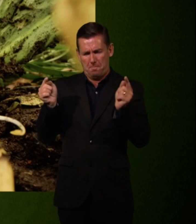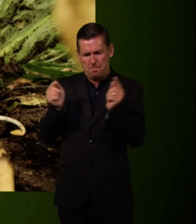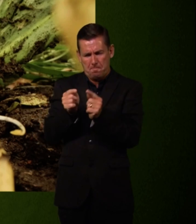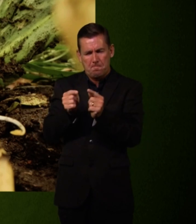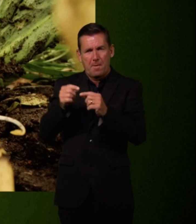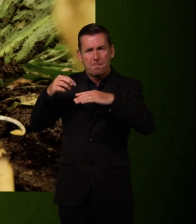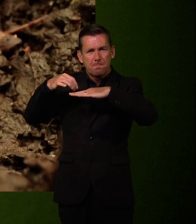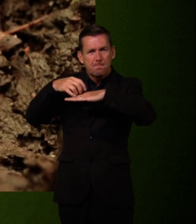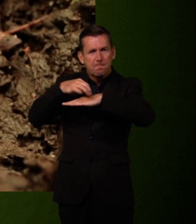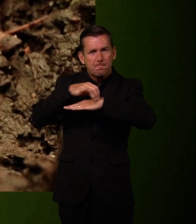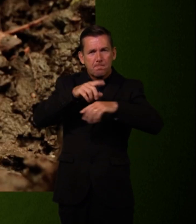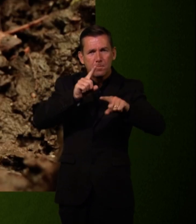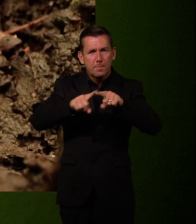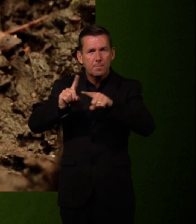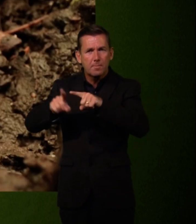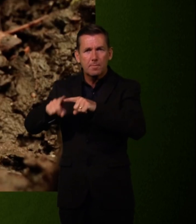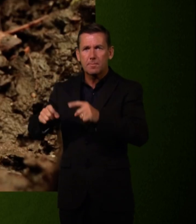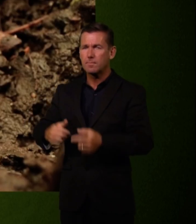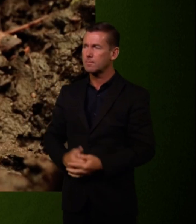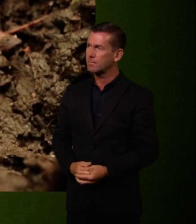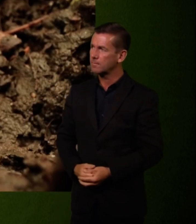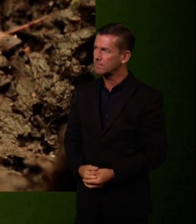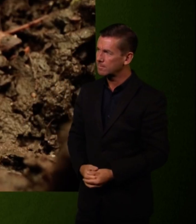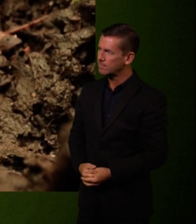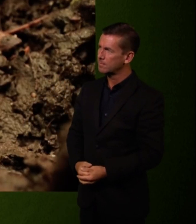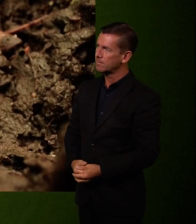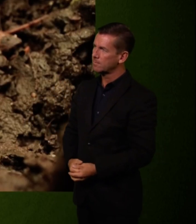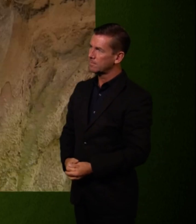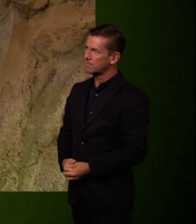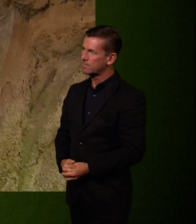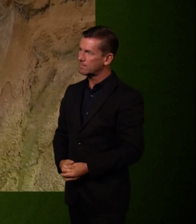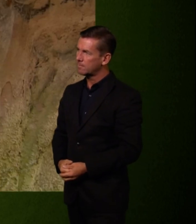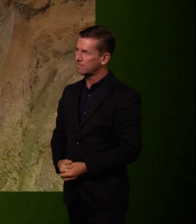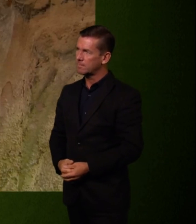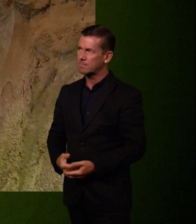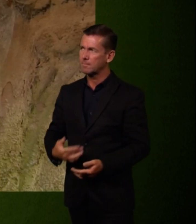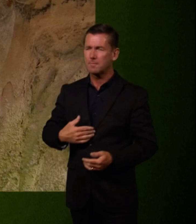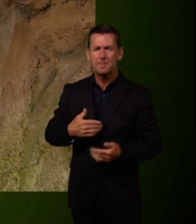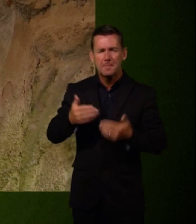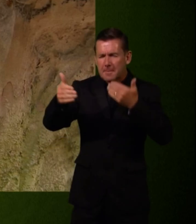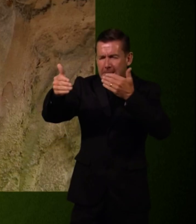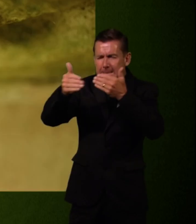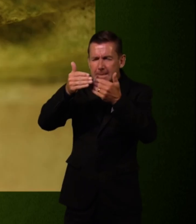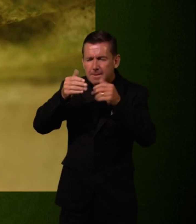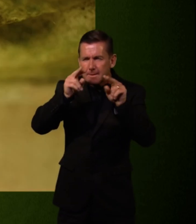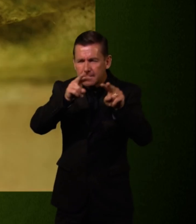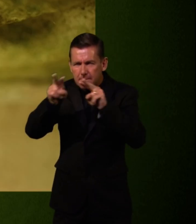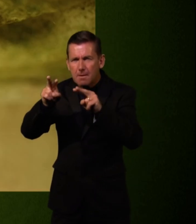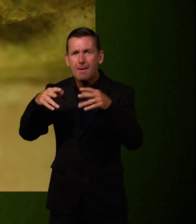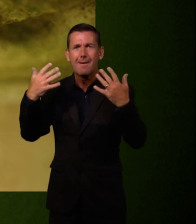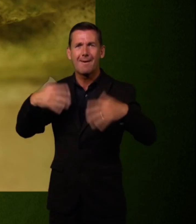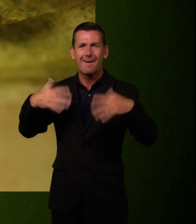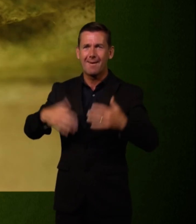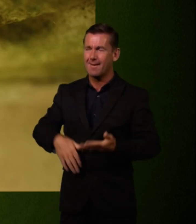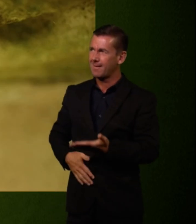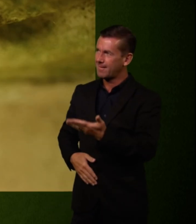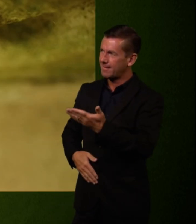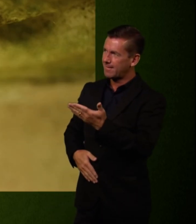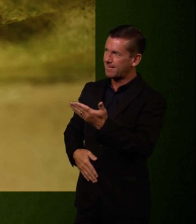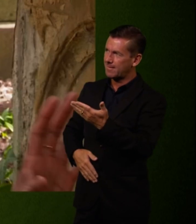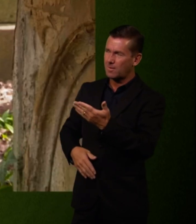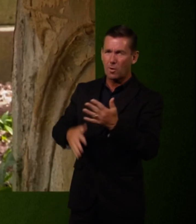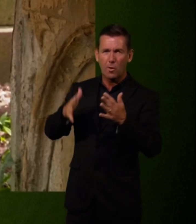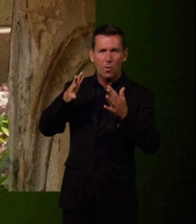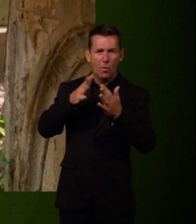characters. When you take a closer look around the cemetery, you start to see the invertebrates. We've got our wood lice over